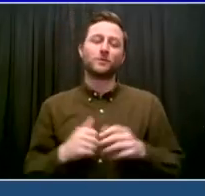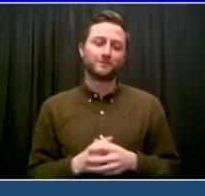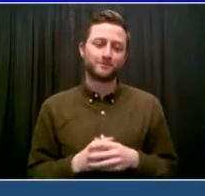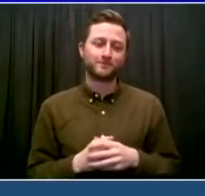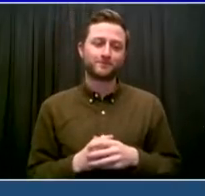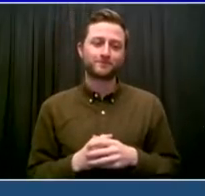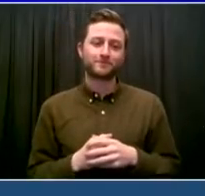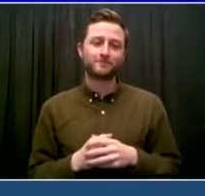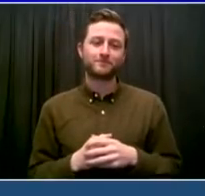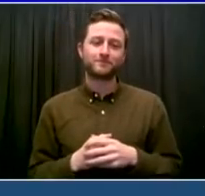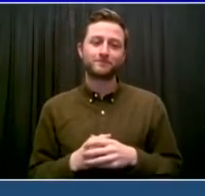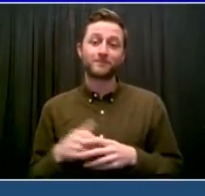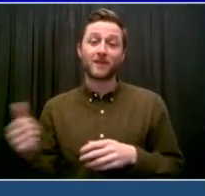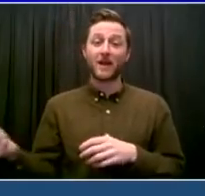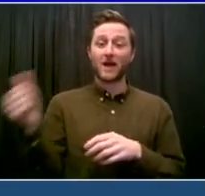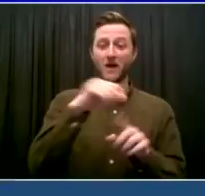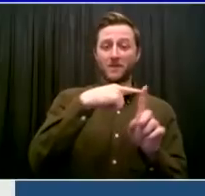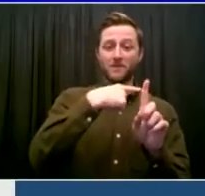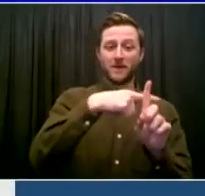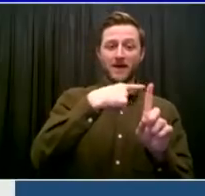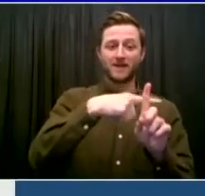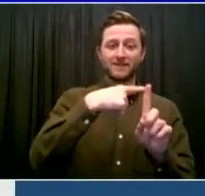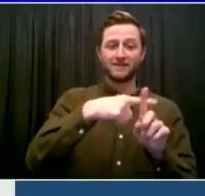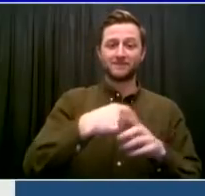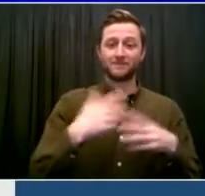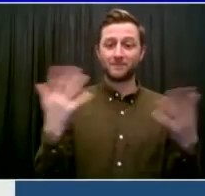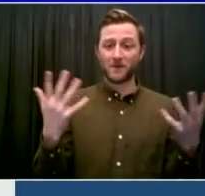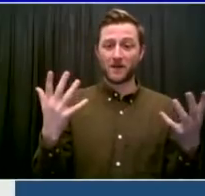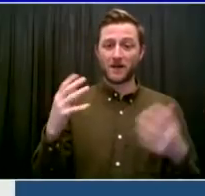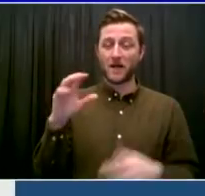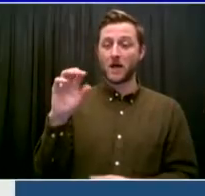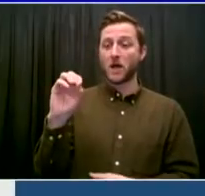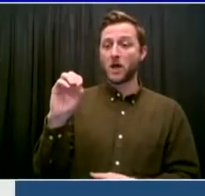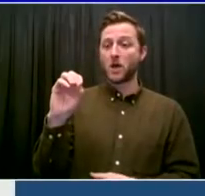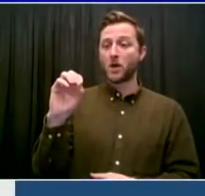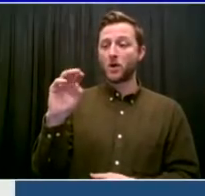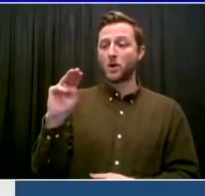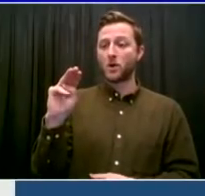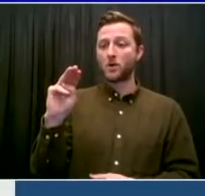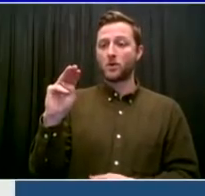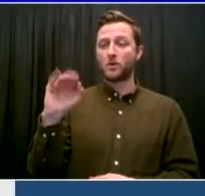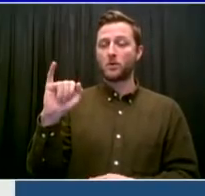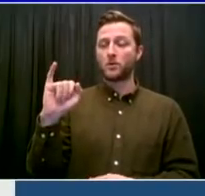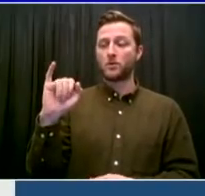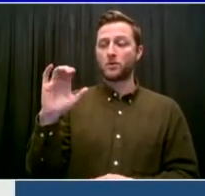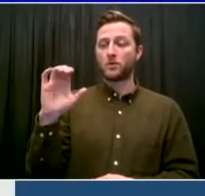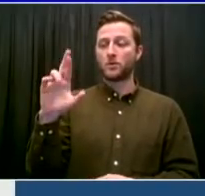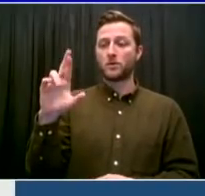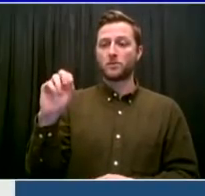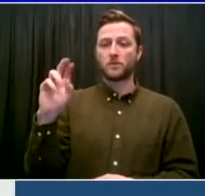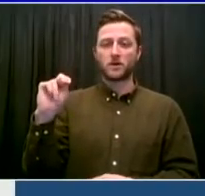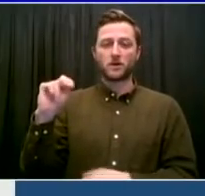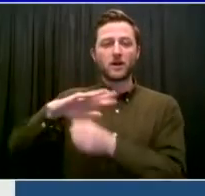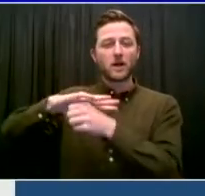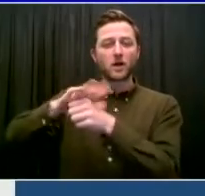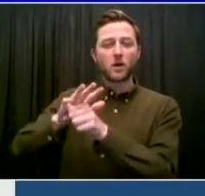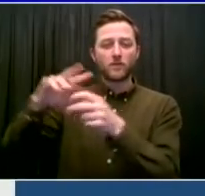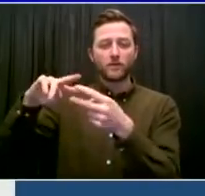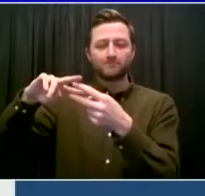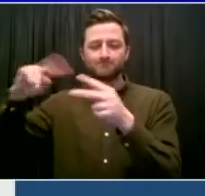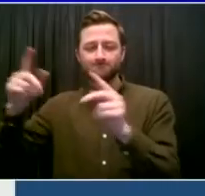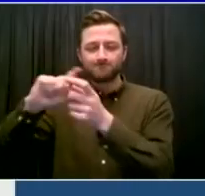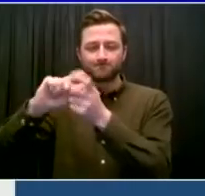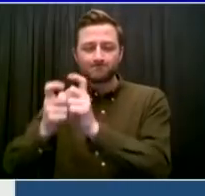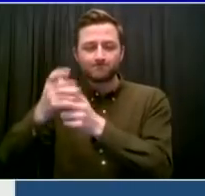Yorkers, Omicron wave is seriously, we're managing it in a real way, and Dr. Chosky would